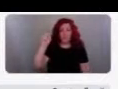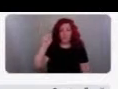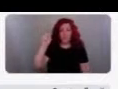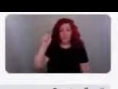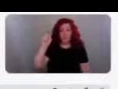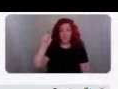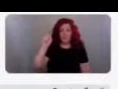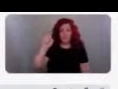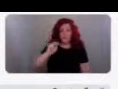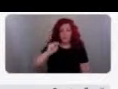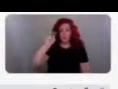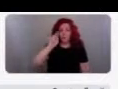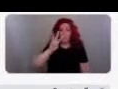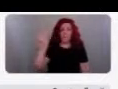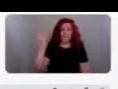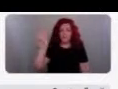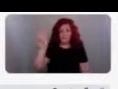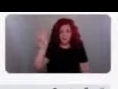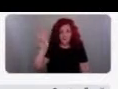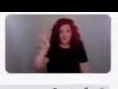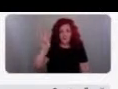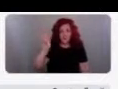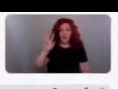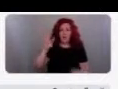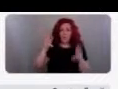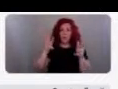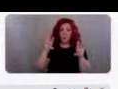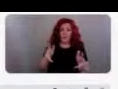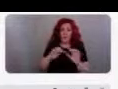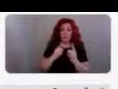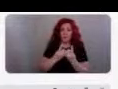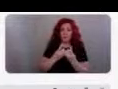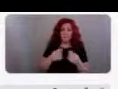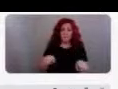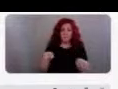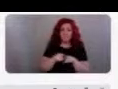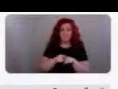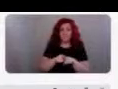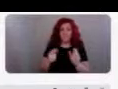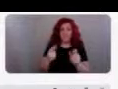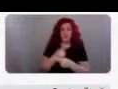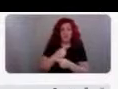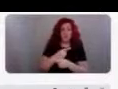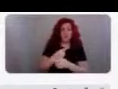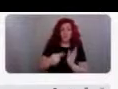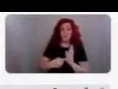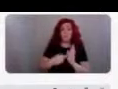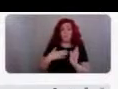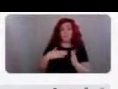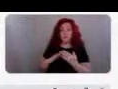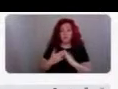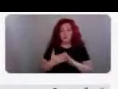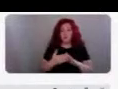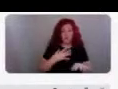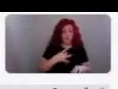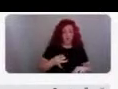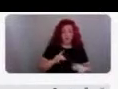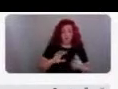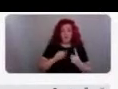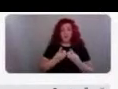northwest i want to leave the district as is because it accurately represents my community i also like that the districts are